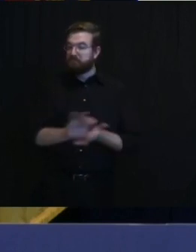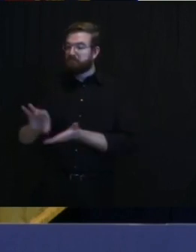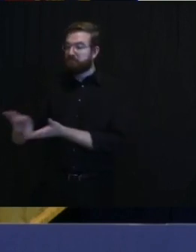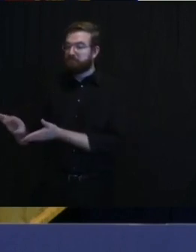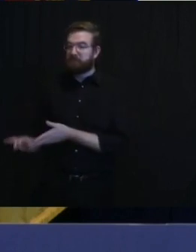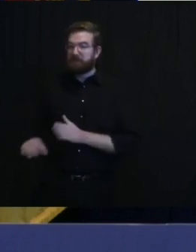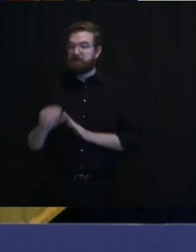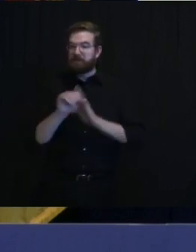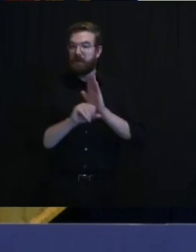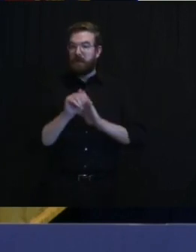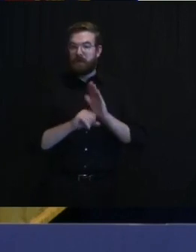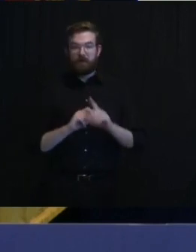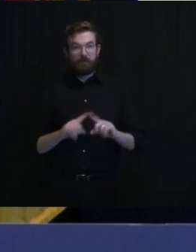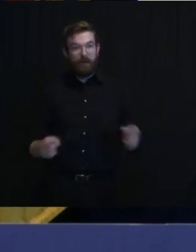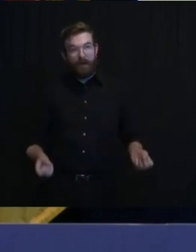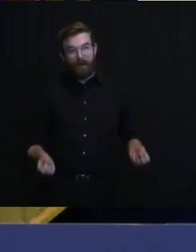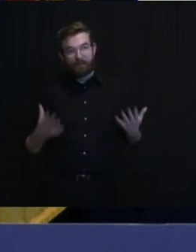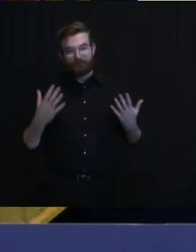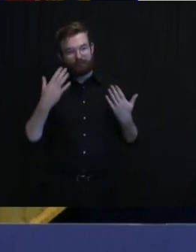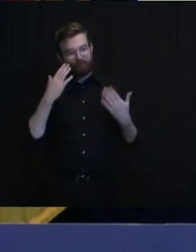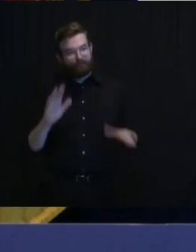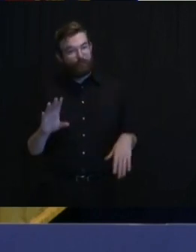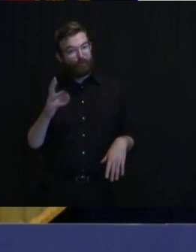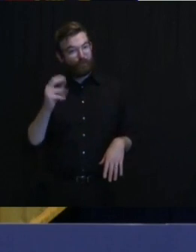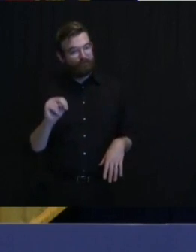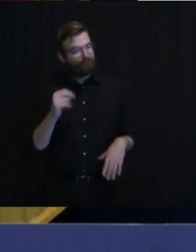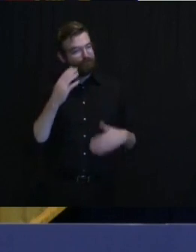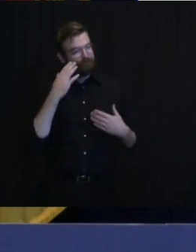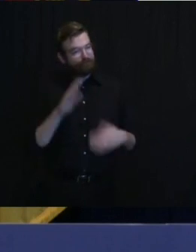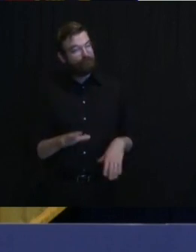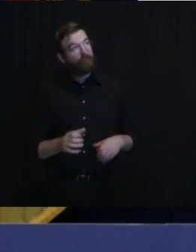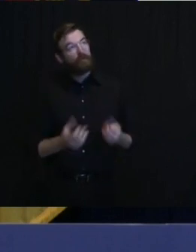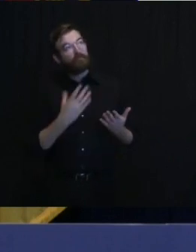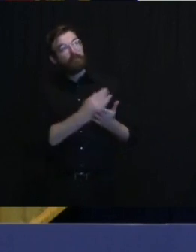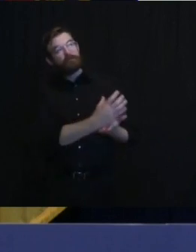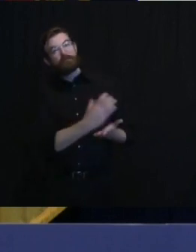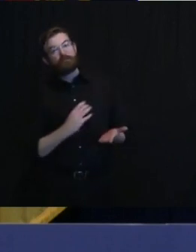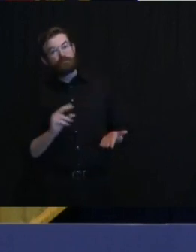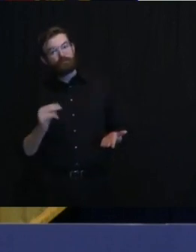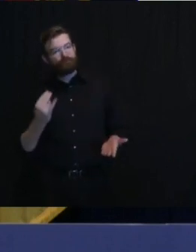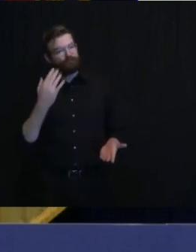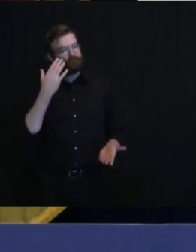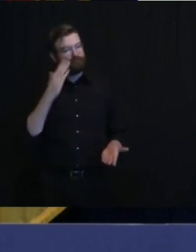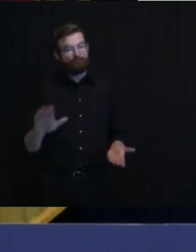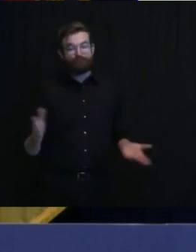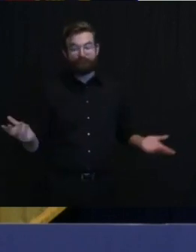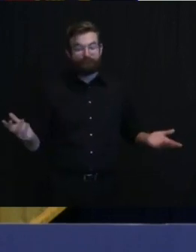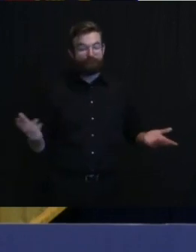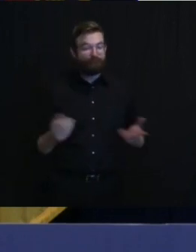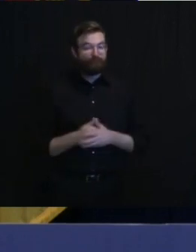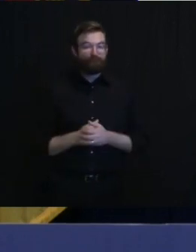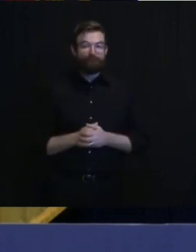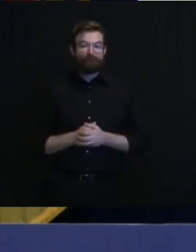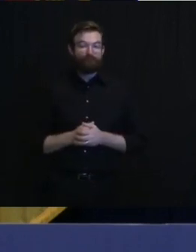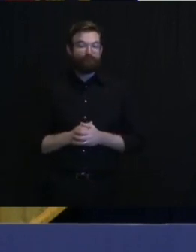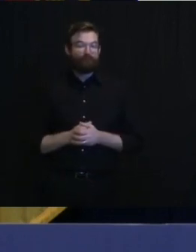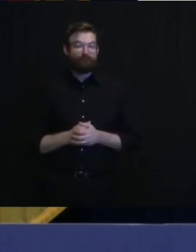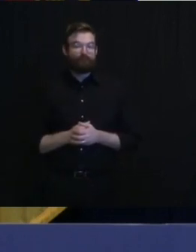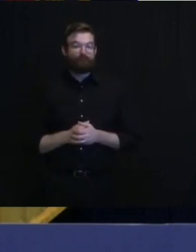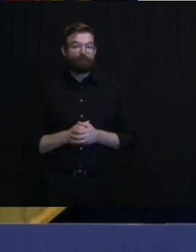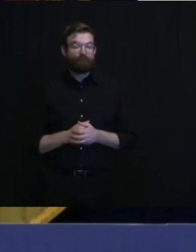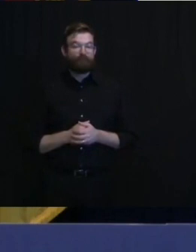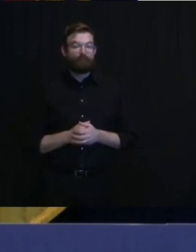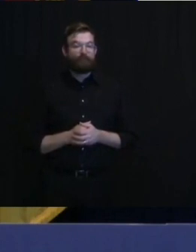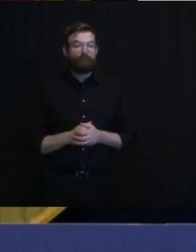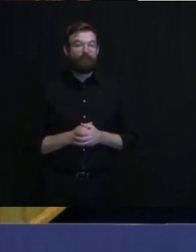We did not, at the end of the day, get into a discussion of revenues as it hinged on this, and that's not because the Senate president